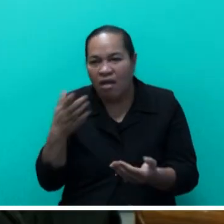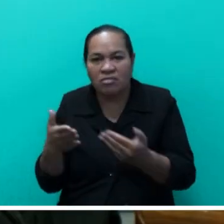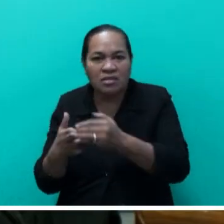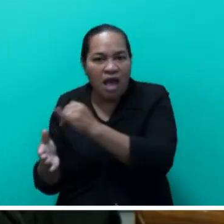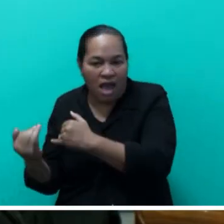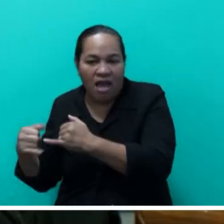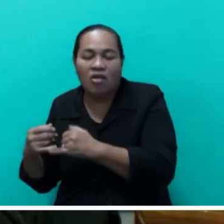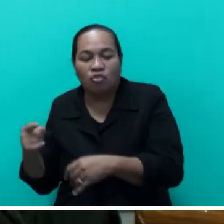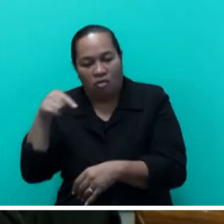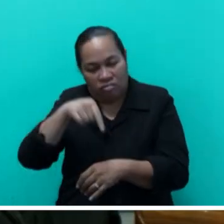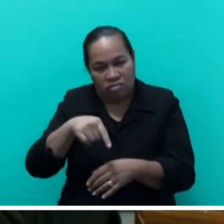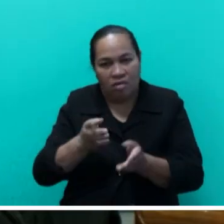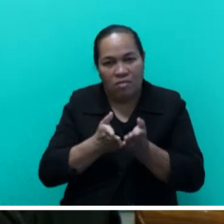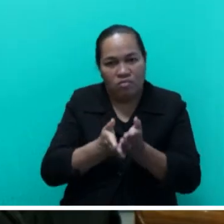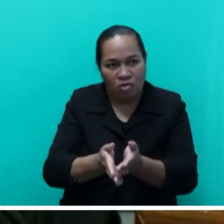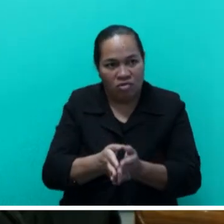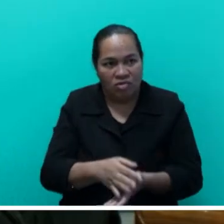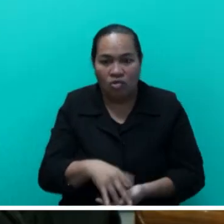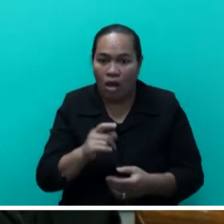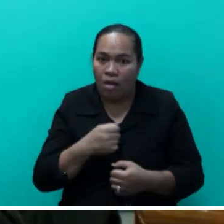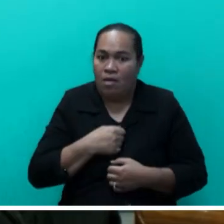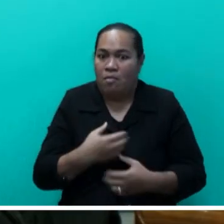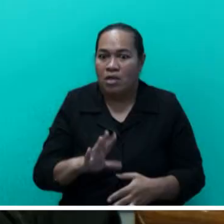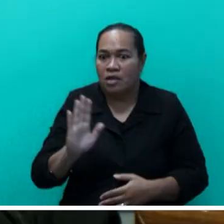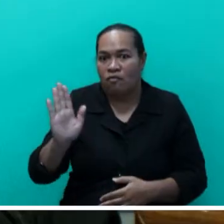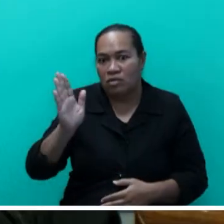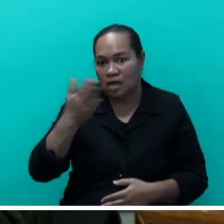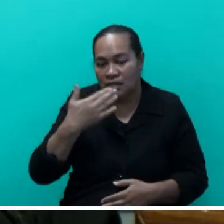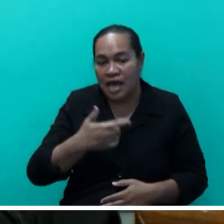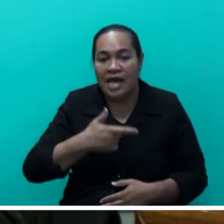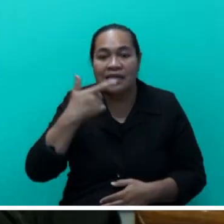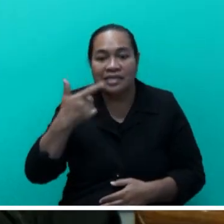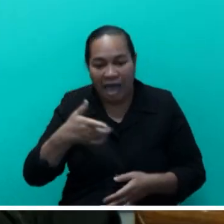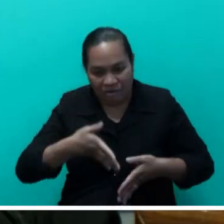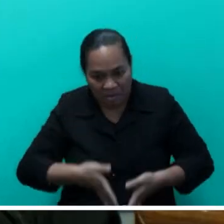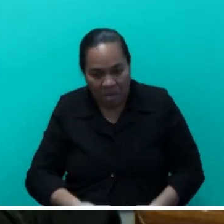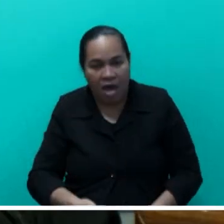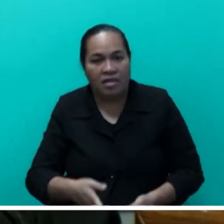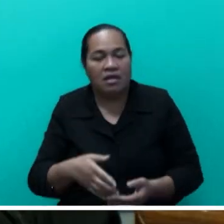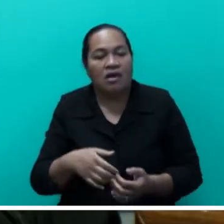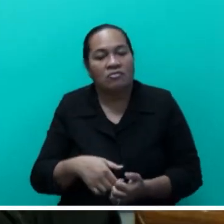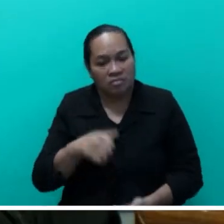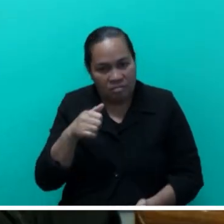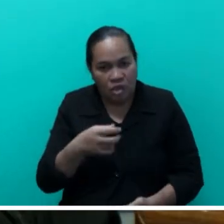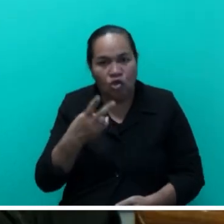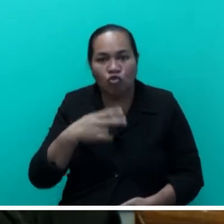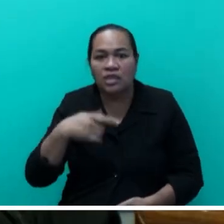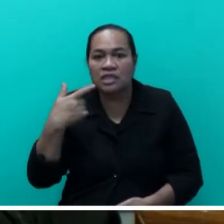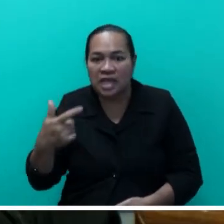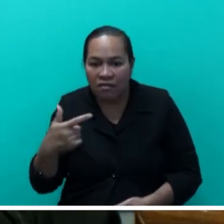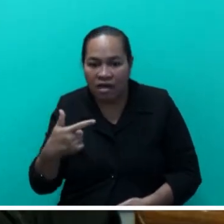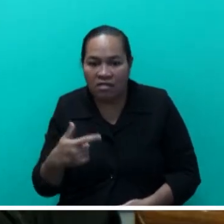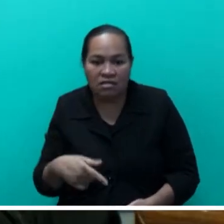efforts in Samoala yielded impressive results. 7 late birth registrations, 27 business